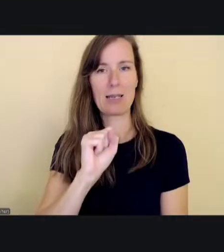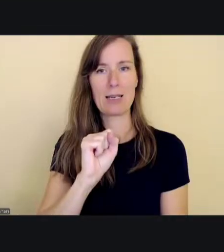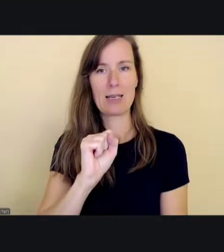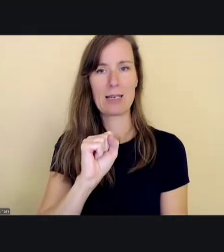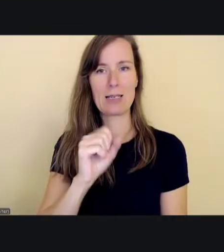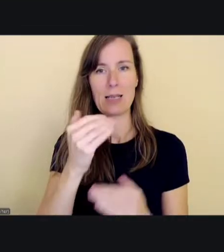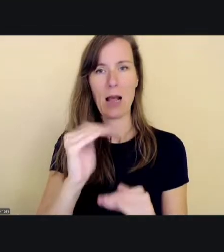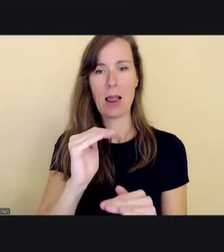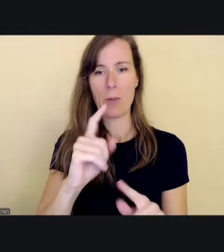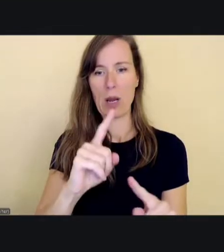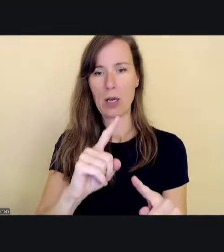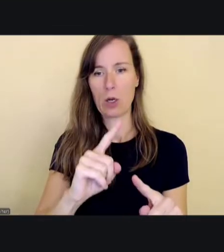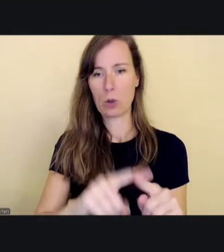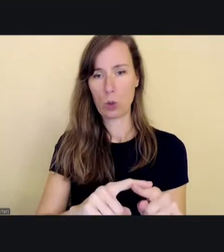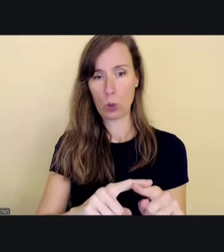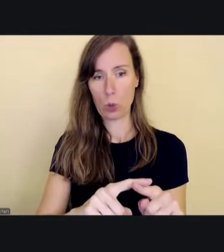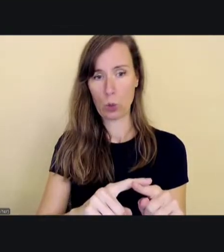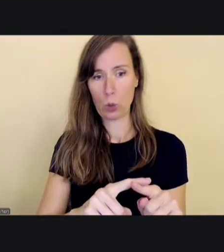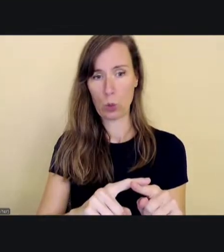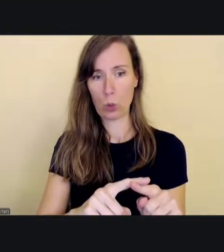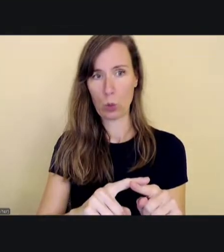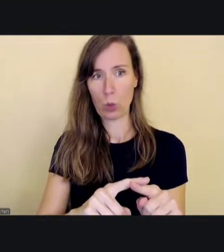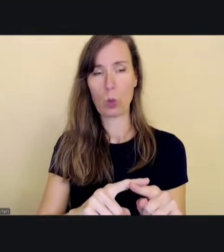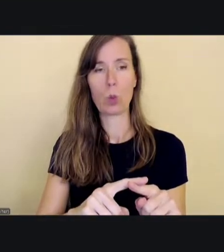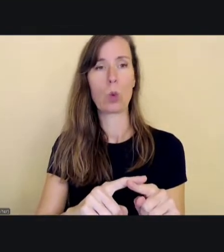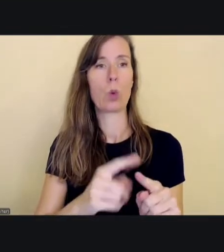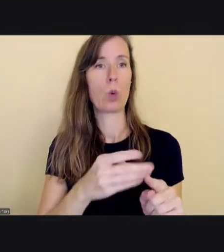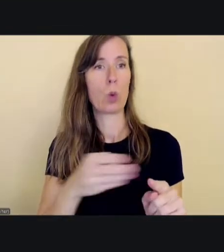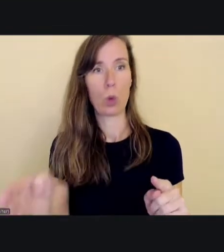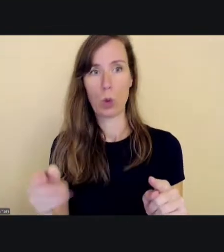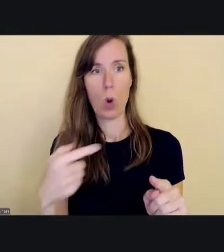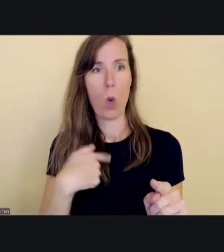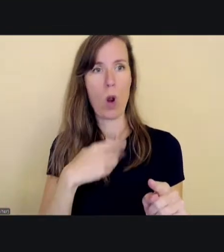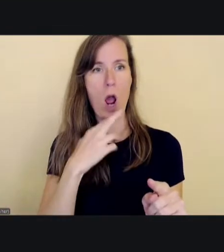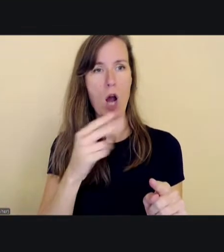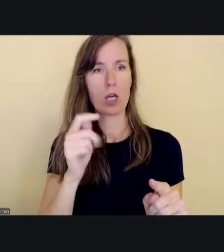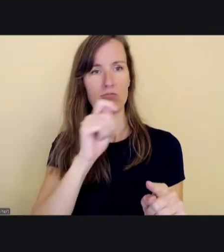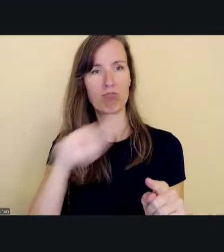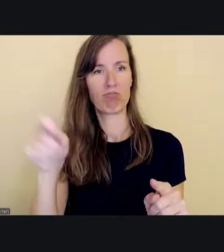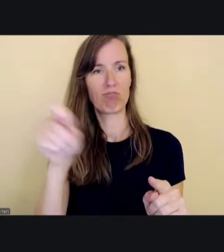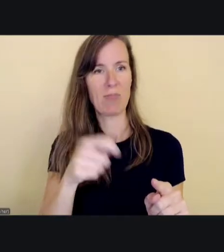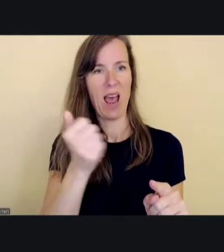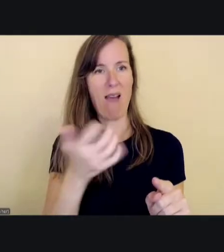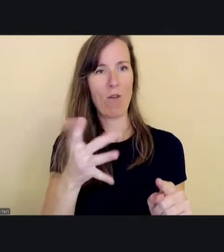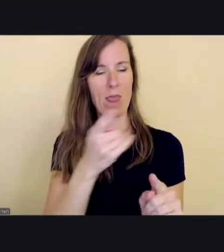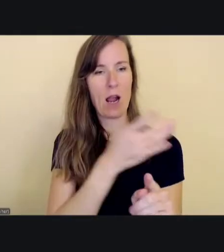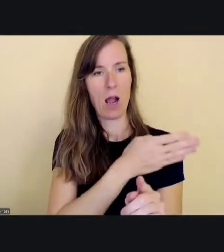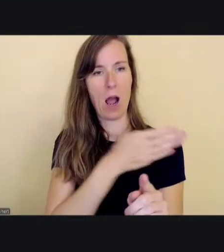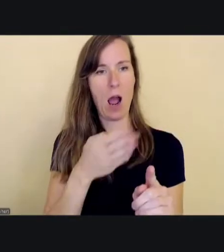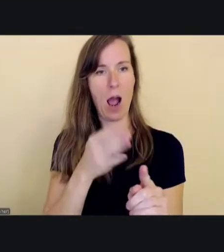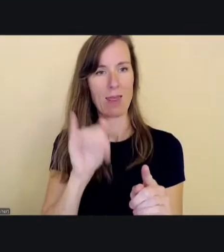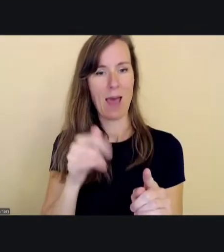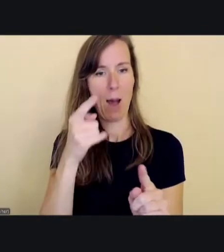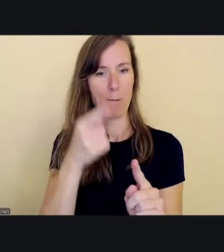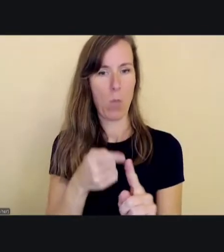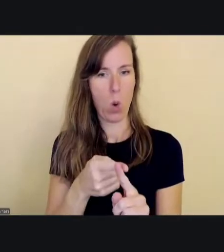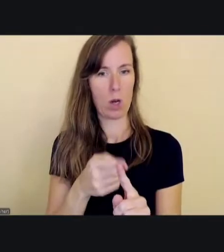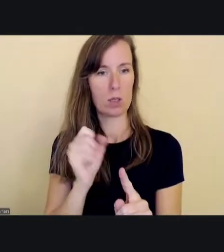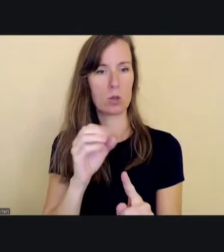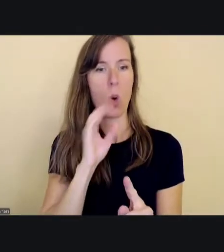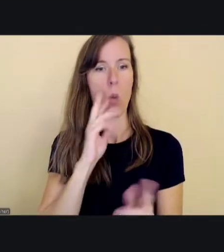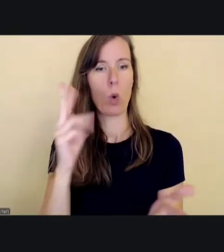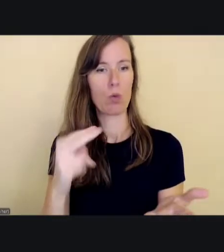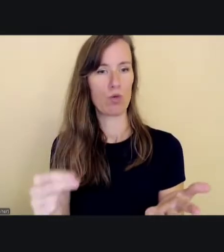we are striking everything up to that point. So that bullet point would just read, the